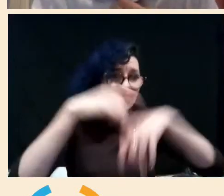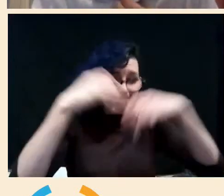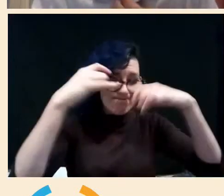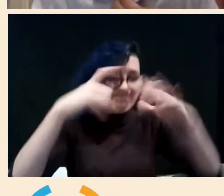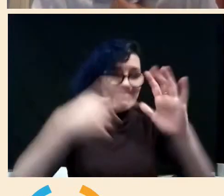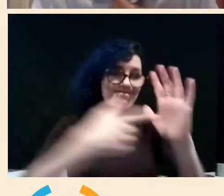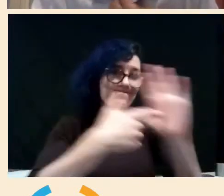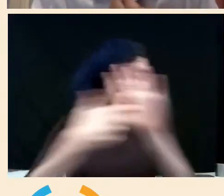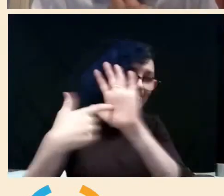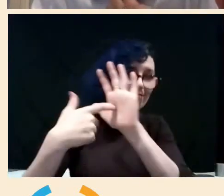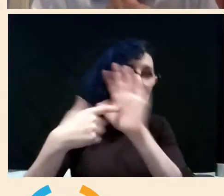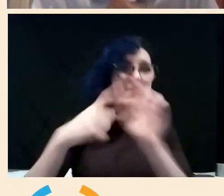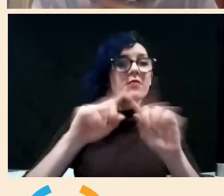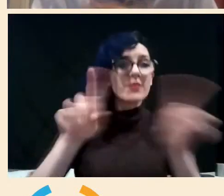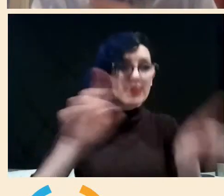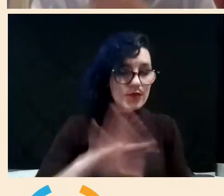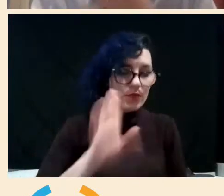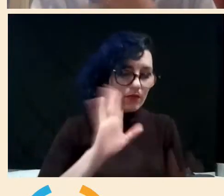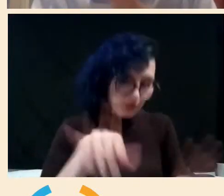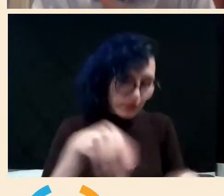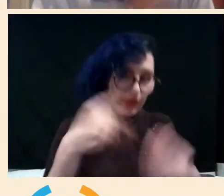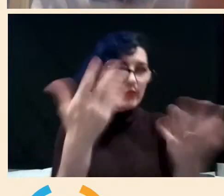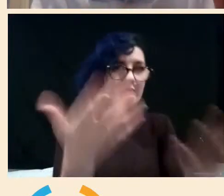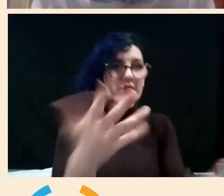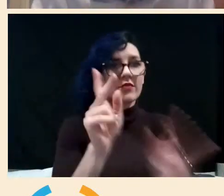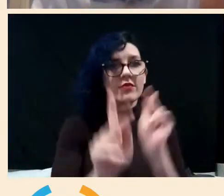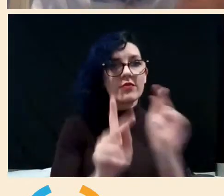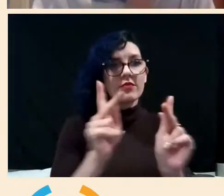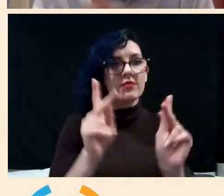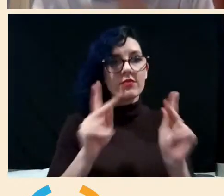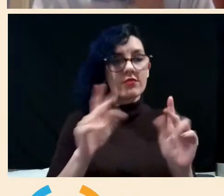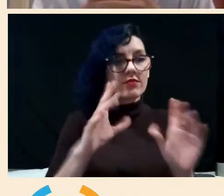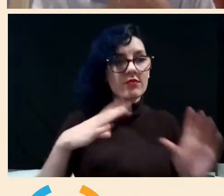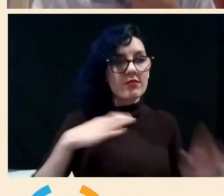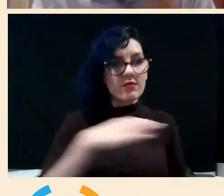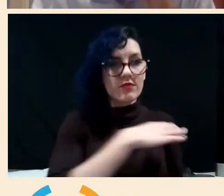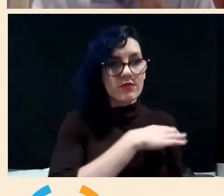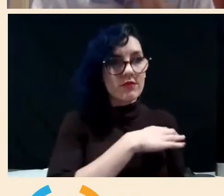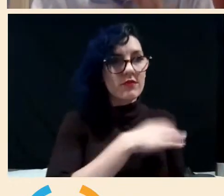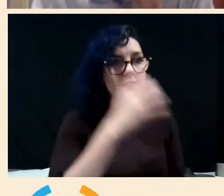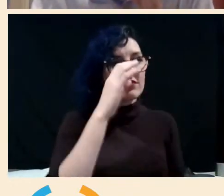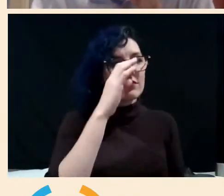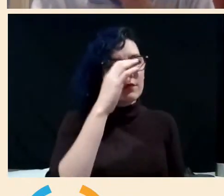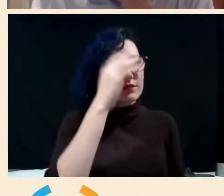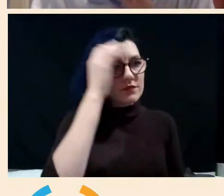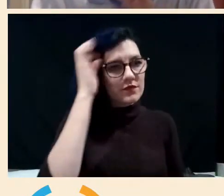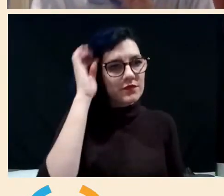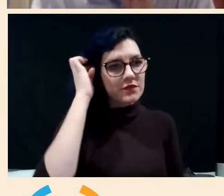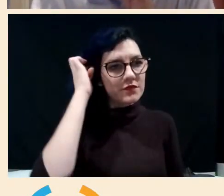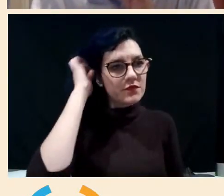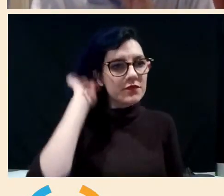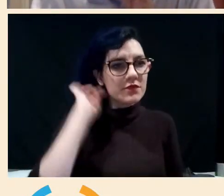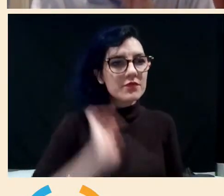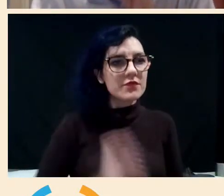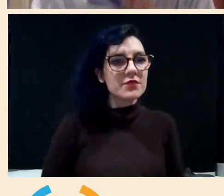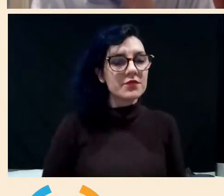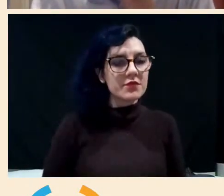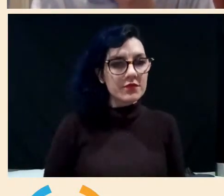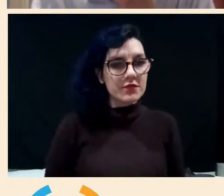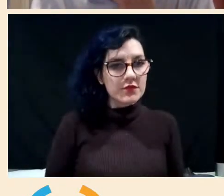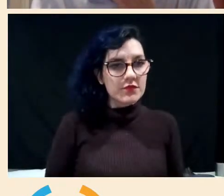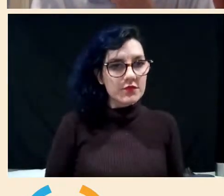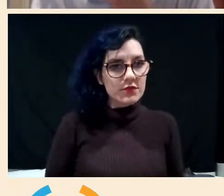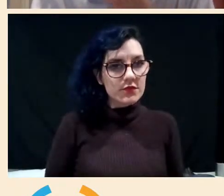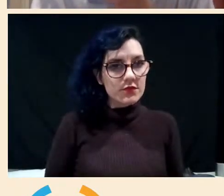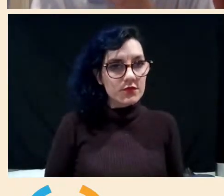People's Commission. Okay. Senator Thatcher, granted, this time there's not much choice, but looking forward. Well, Is that a role I that